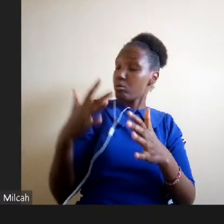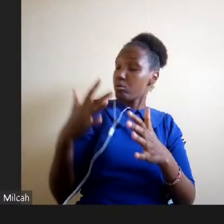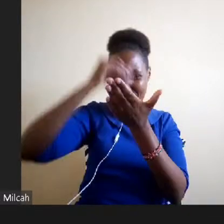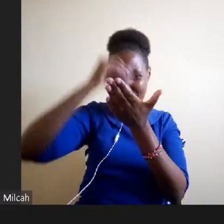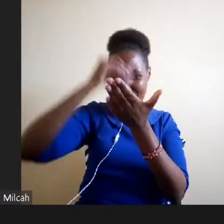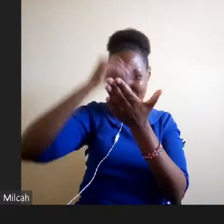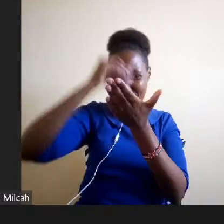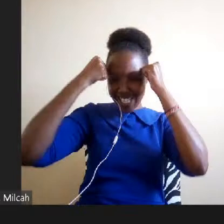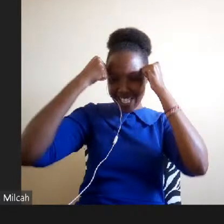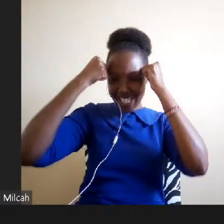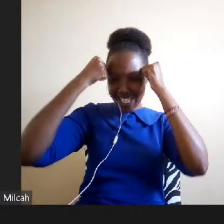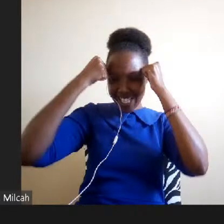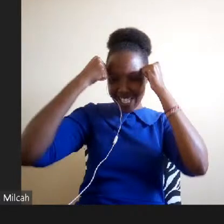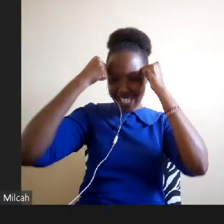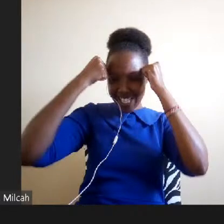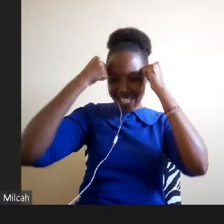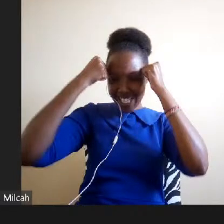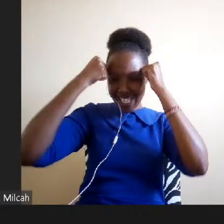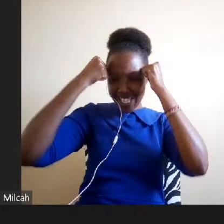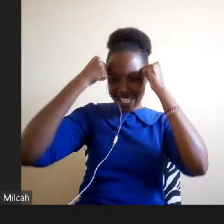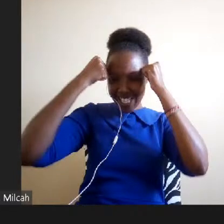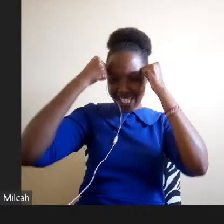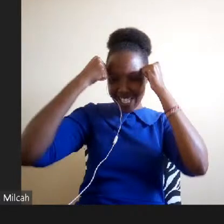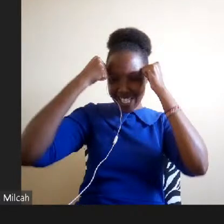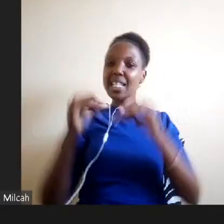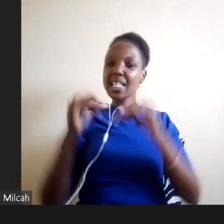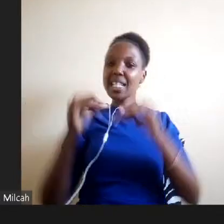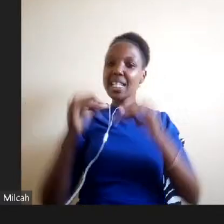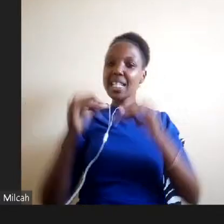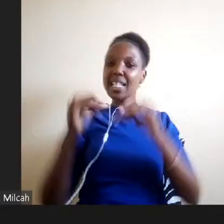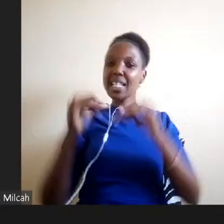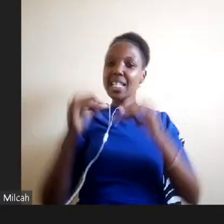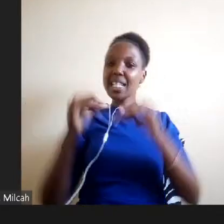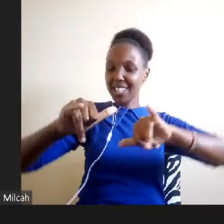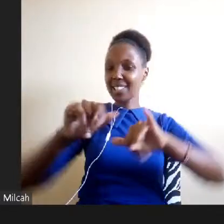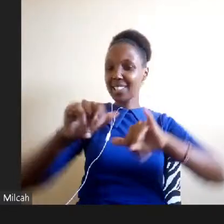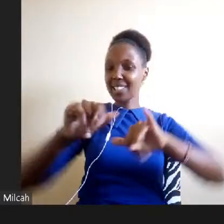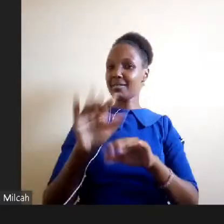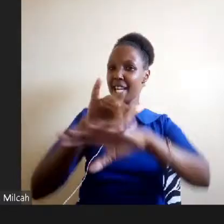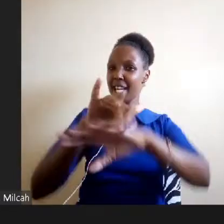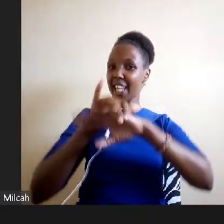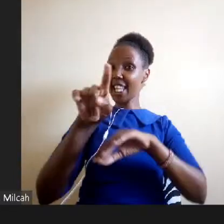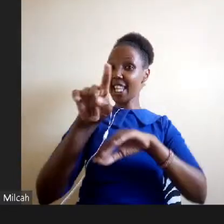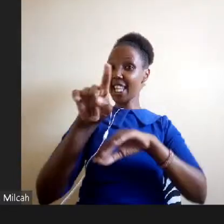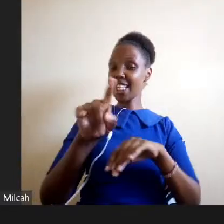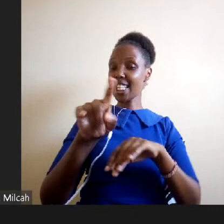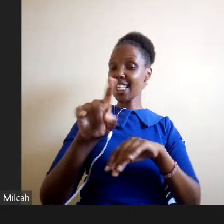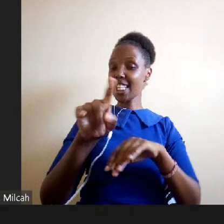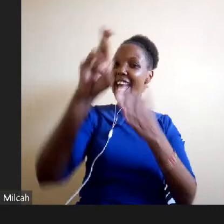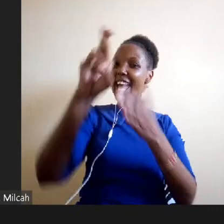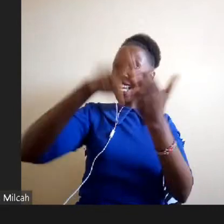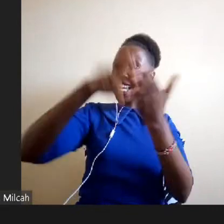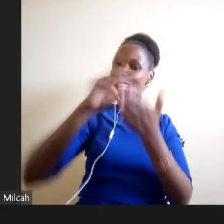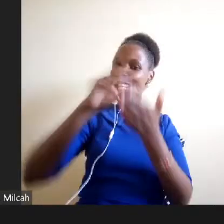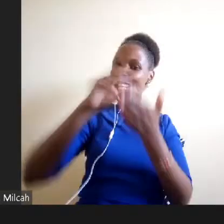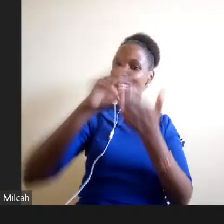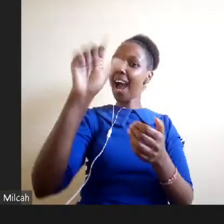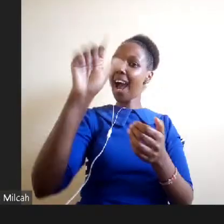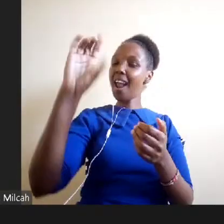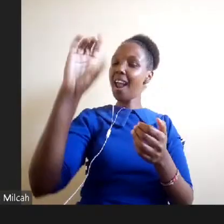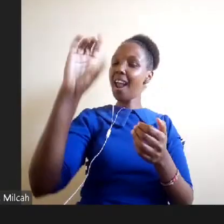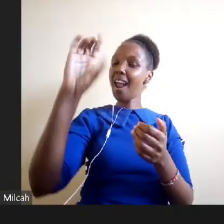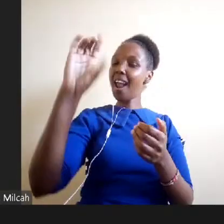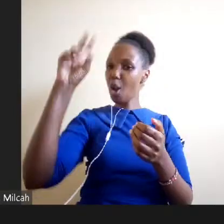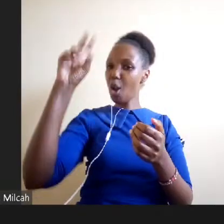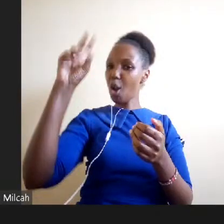is using screen time for education. So please try and download Read Along. It is a very absolutely good app that you can